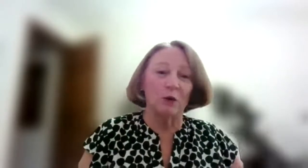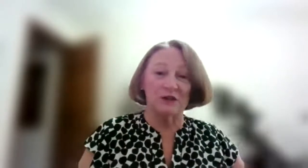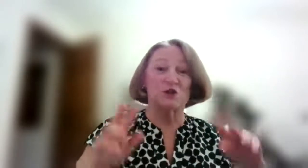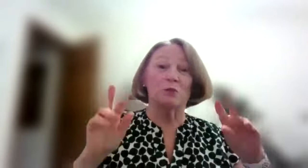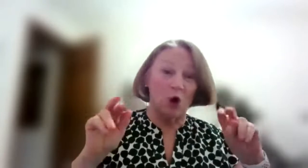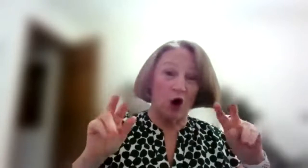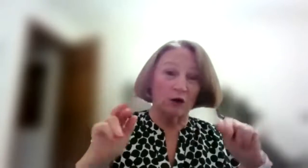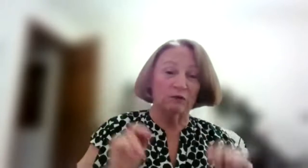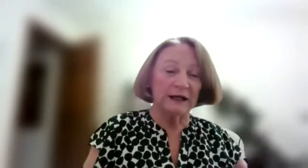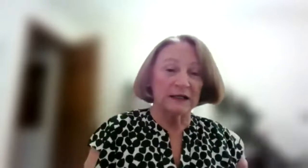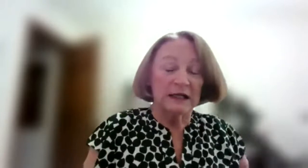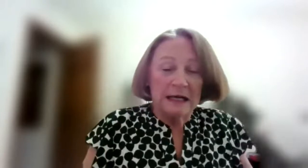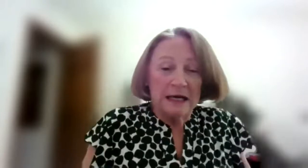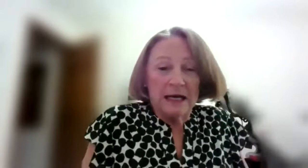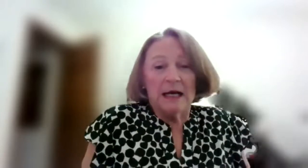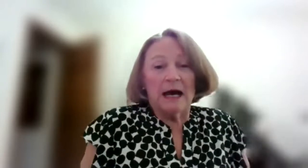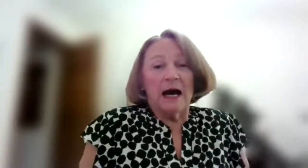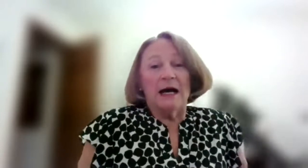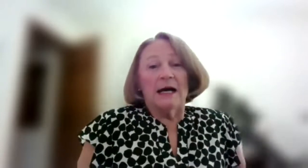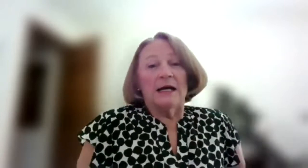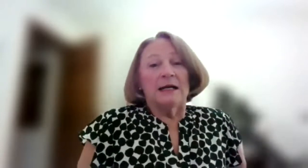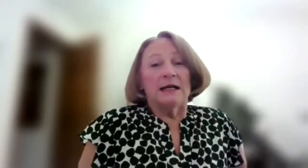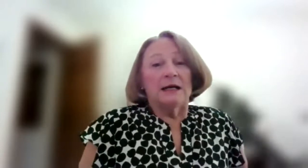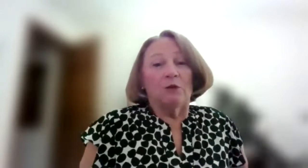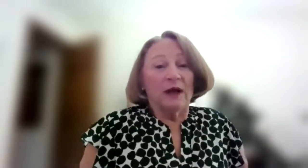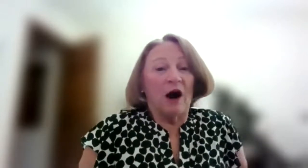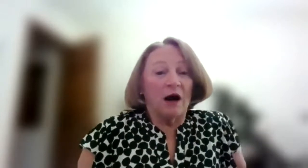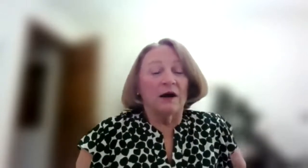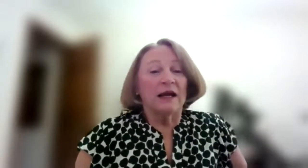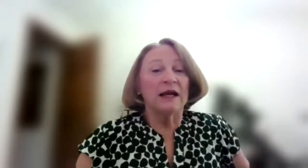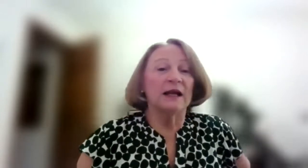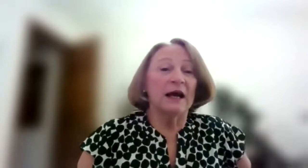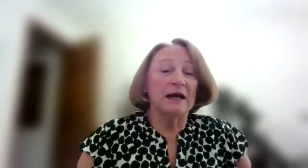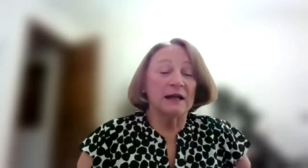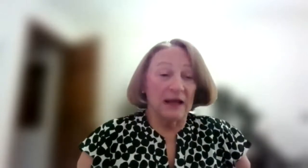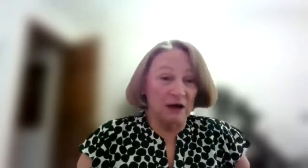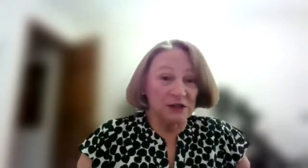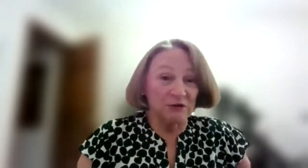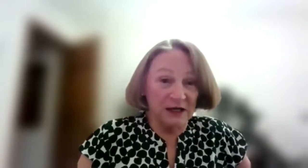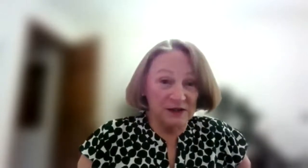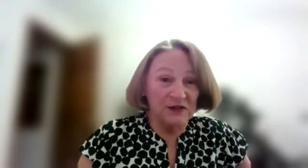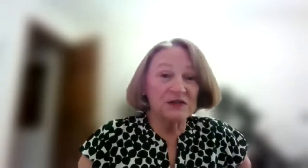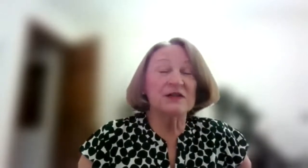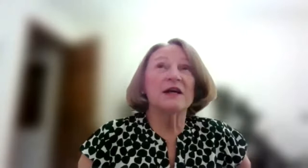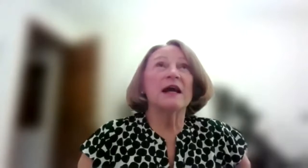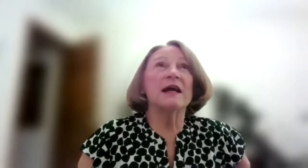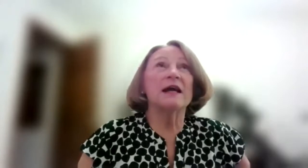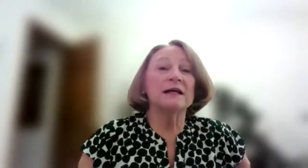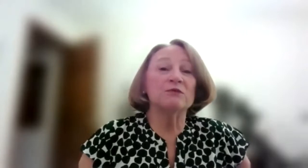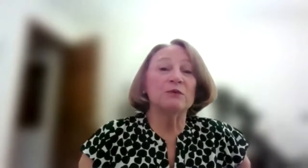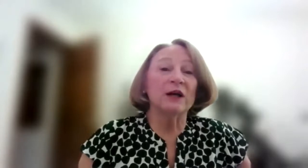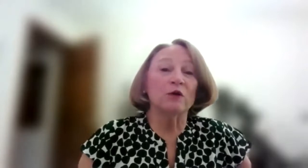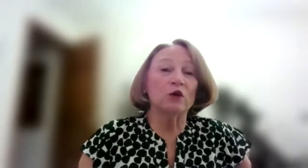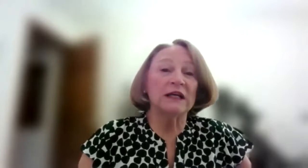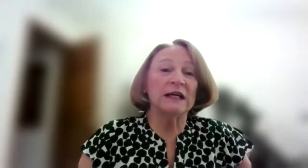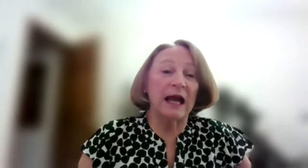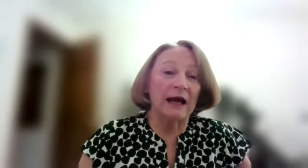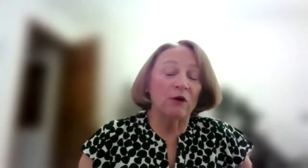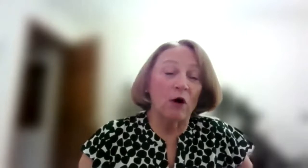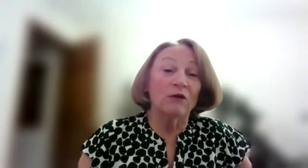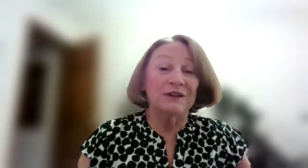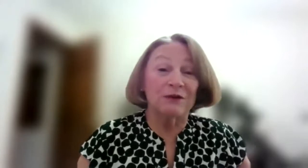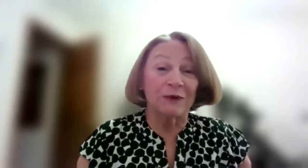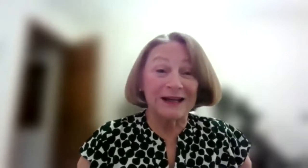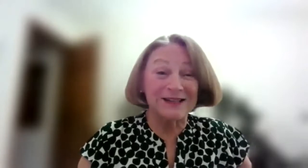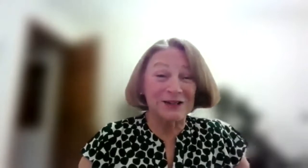come to know as sprawl, right? We are in a housing crisis, and we are looking